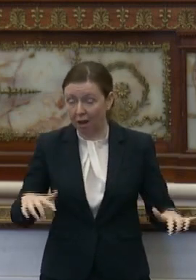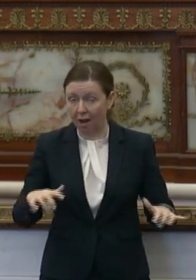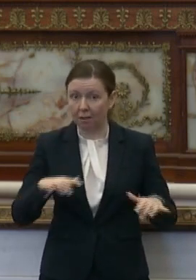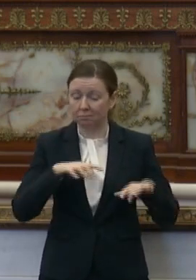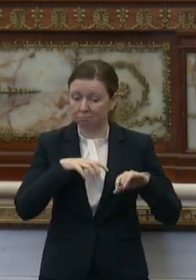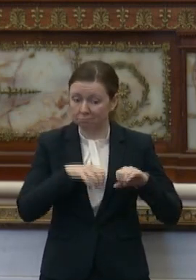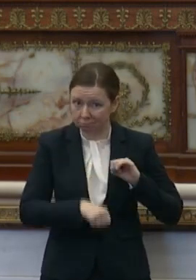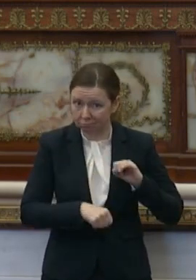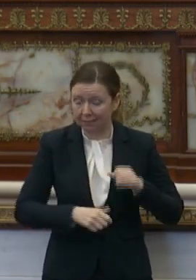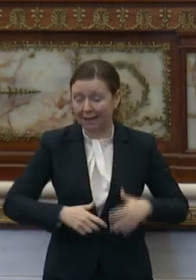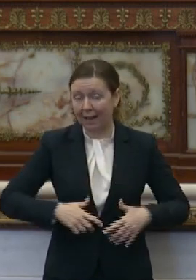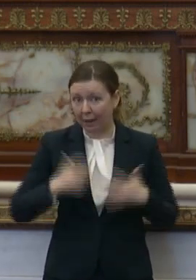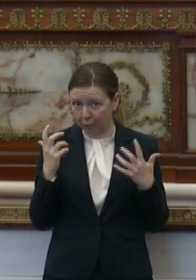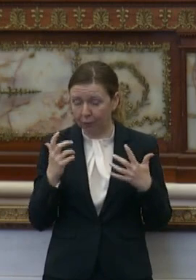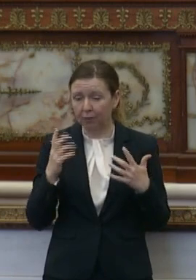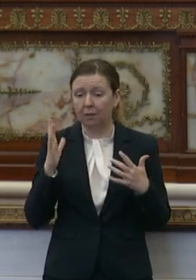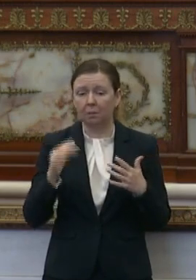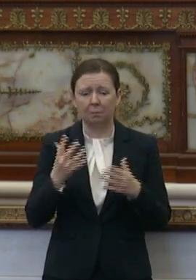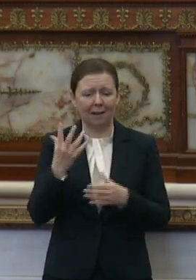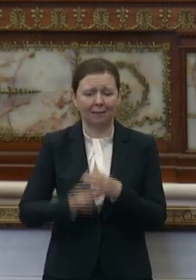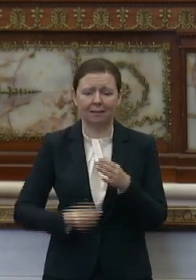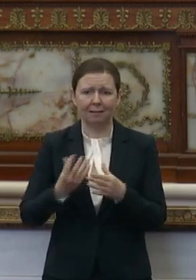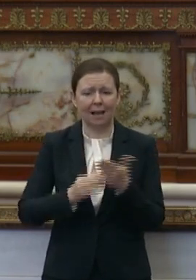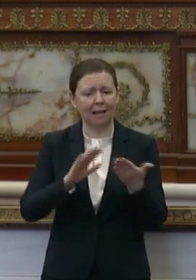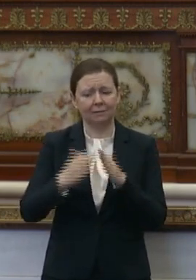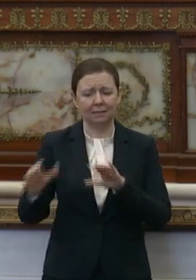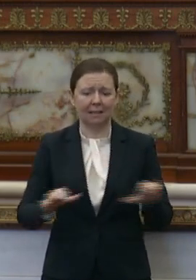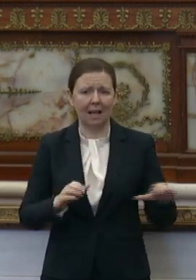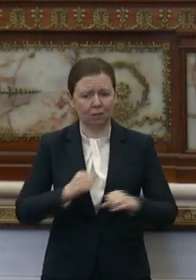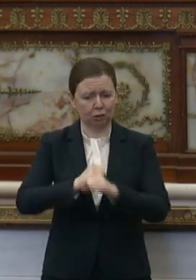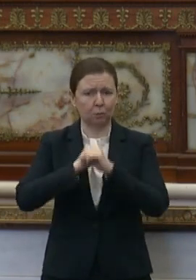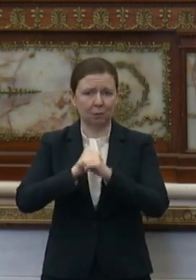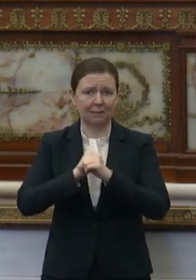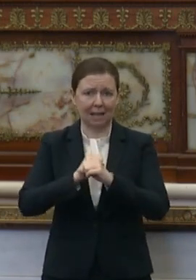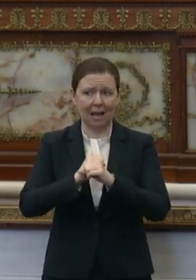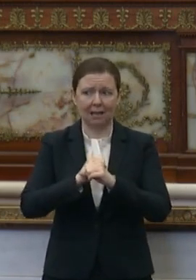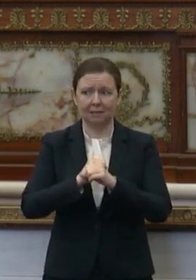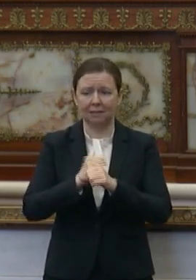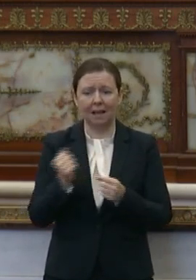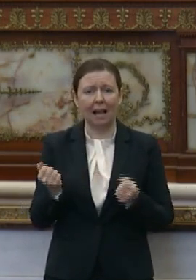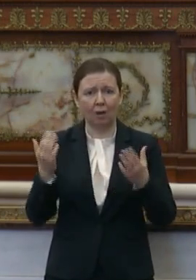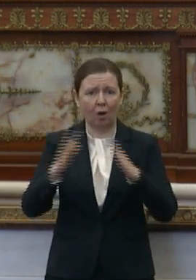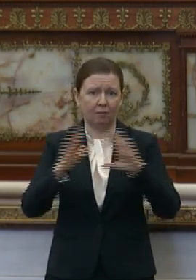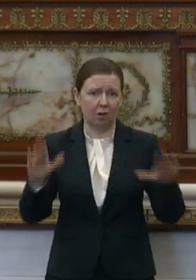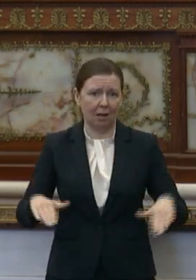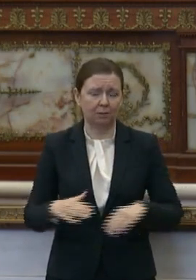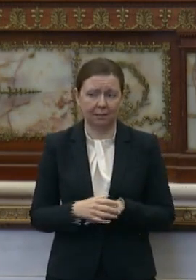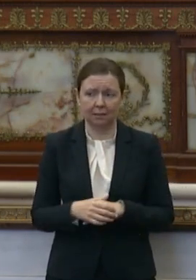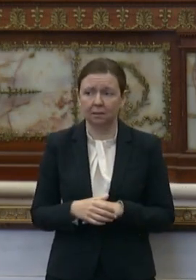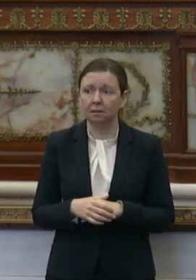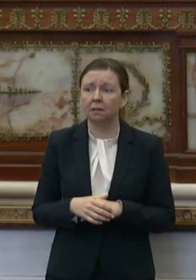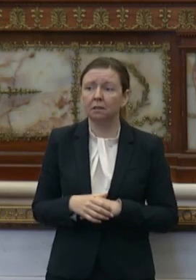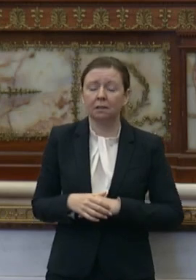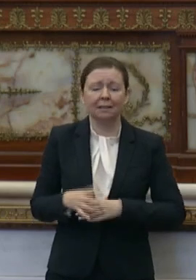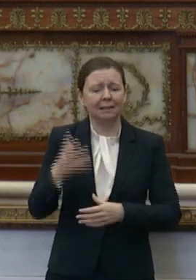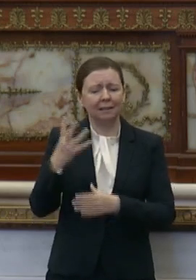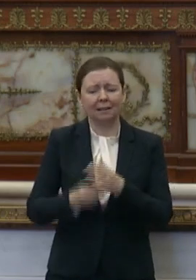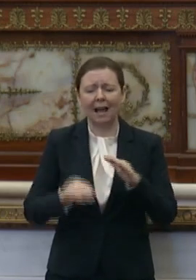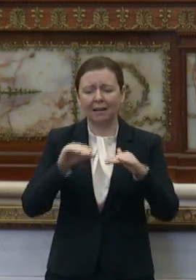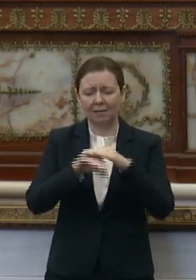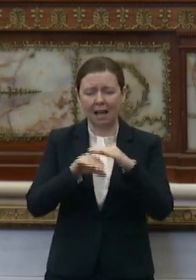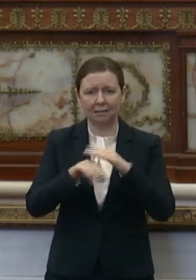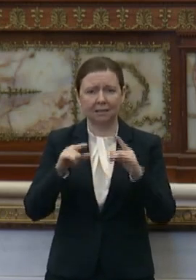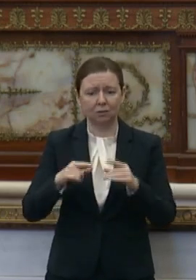saddened and angered by the lack of city action in protecting and offering housing. The lack of access